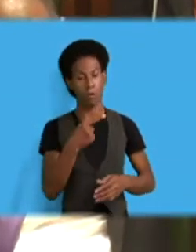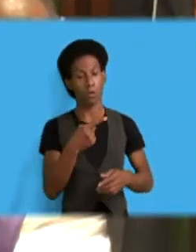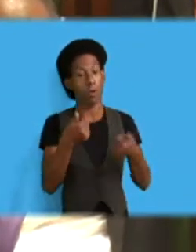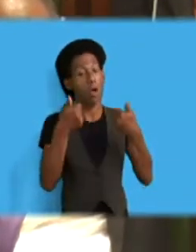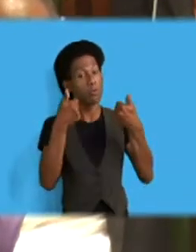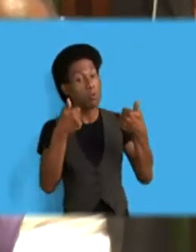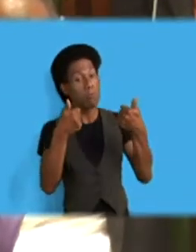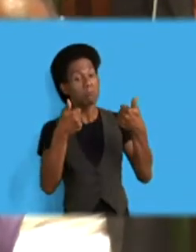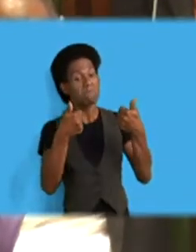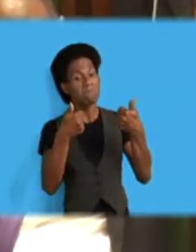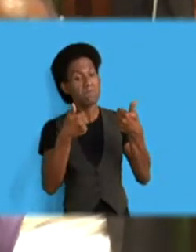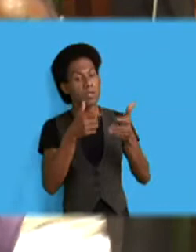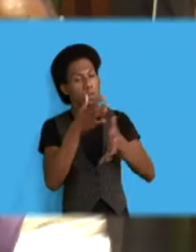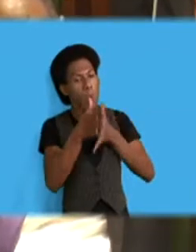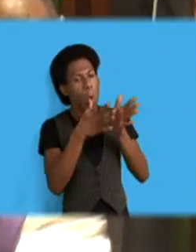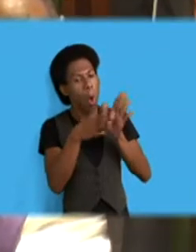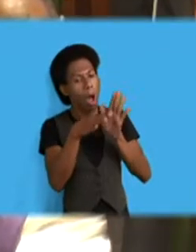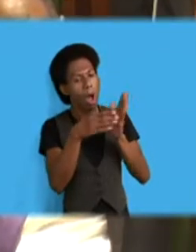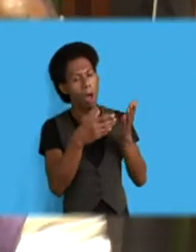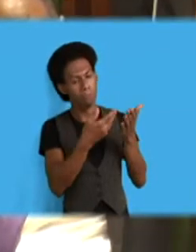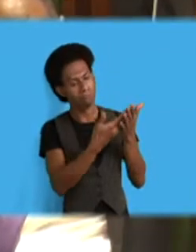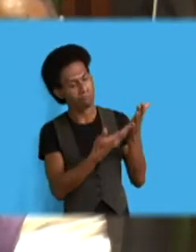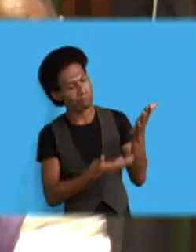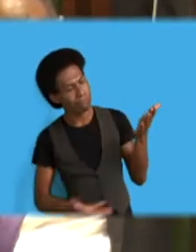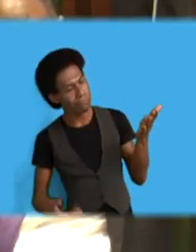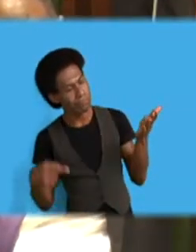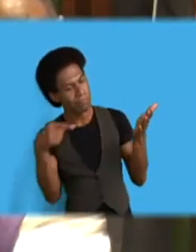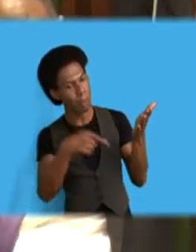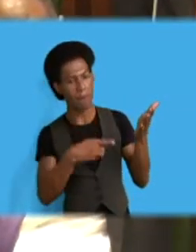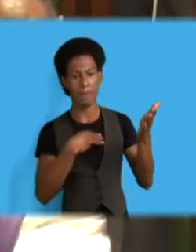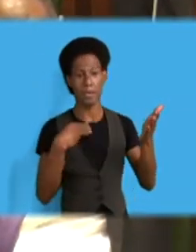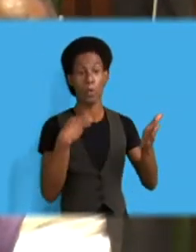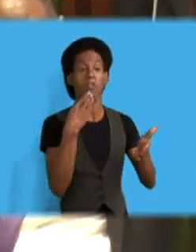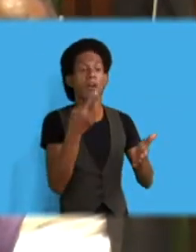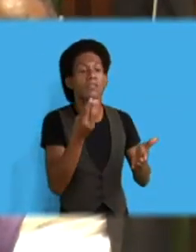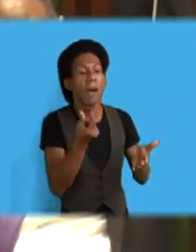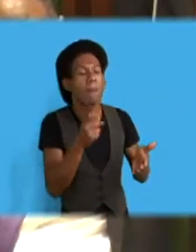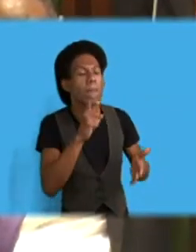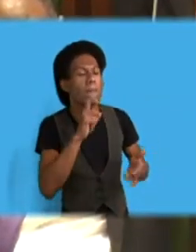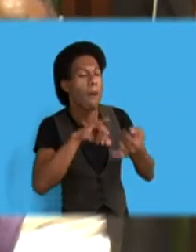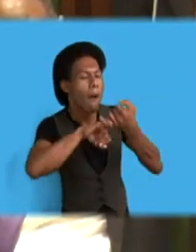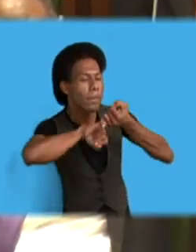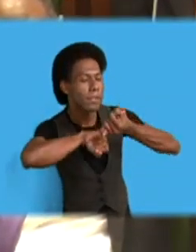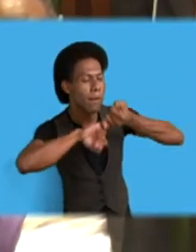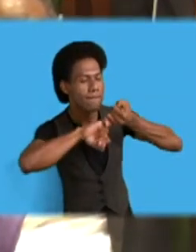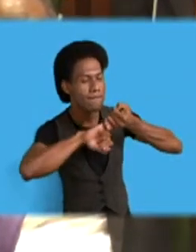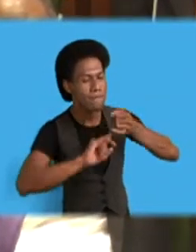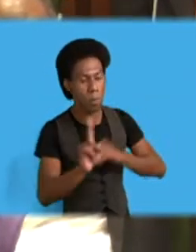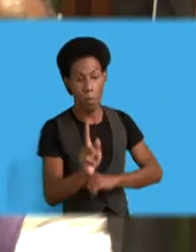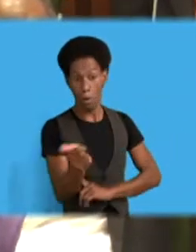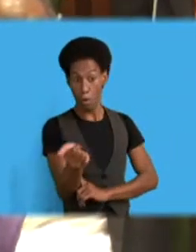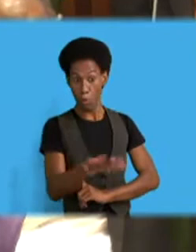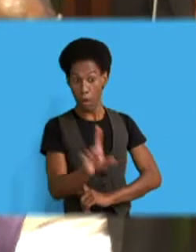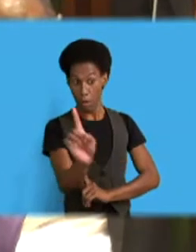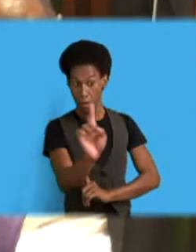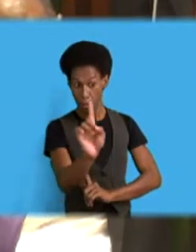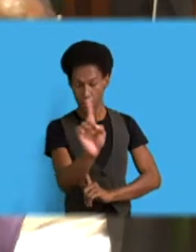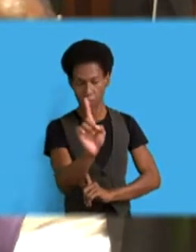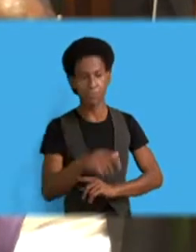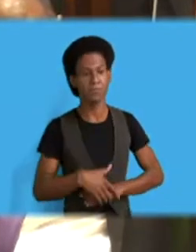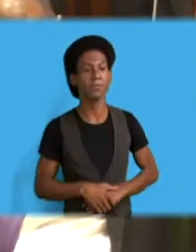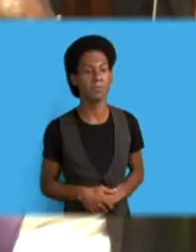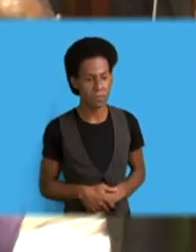let me highlight some of the promises made which is affecting the Fiji education sector and its growth. And these